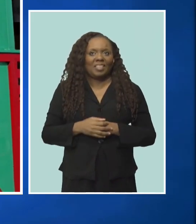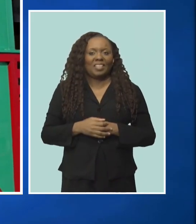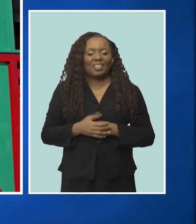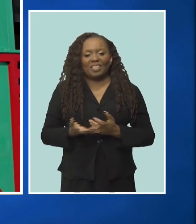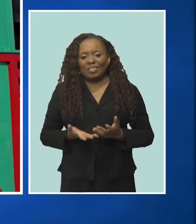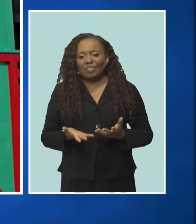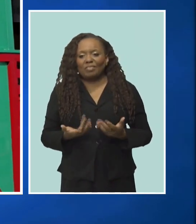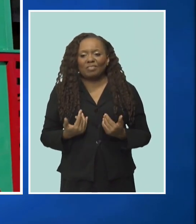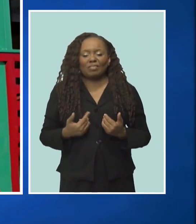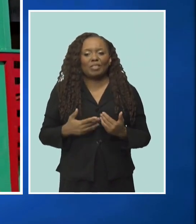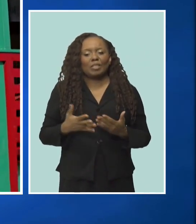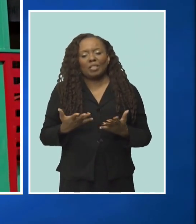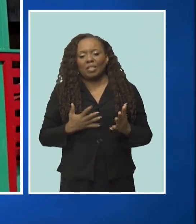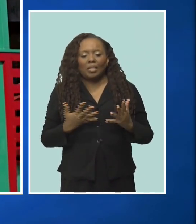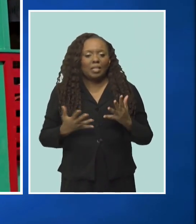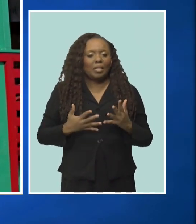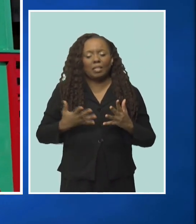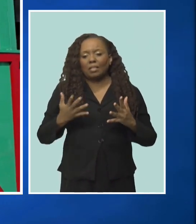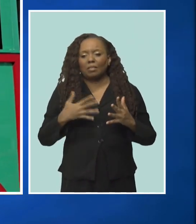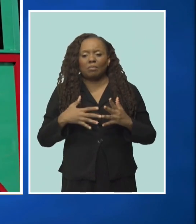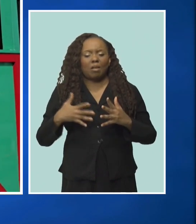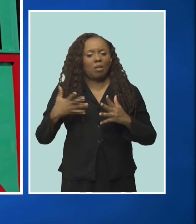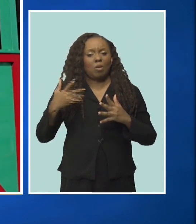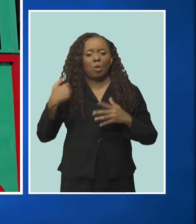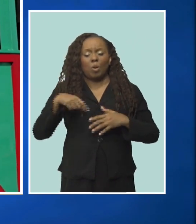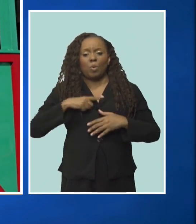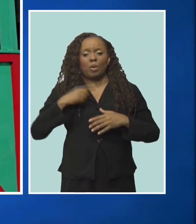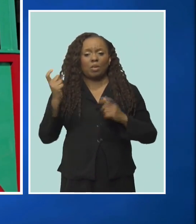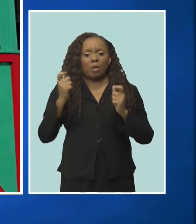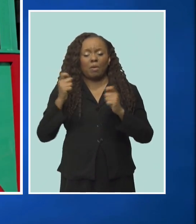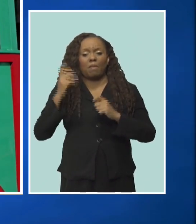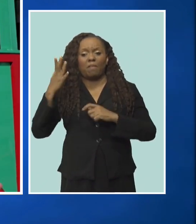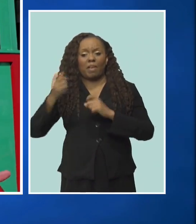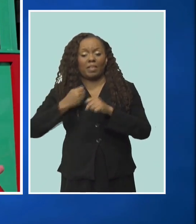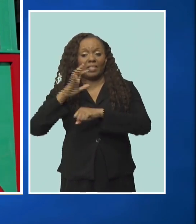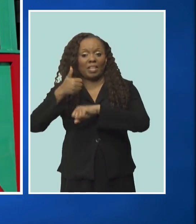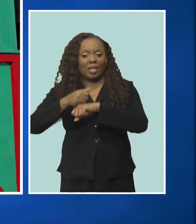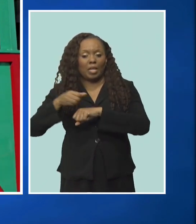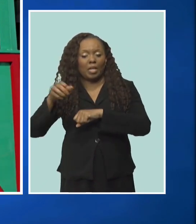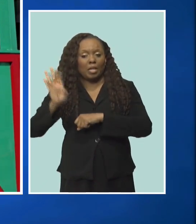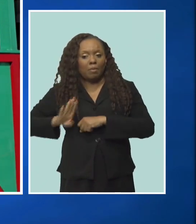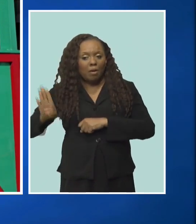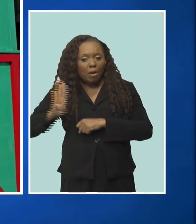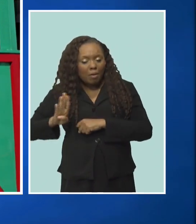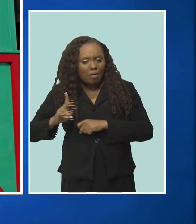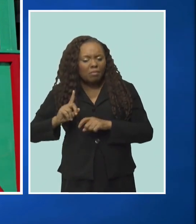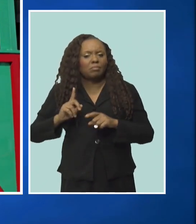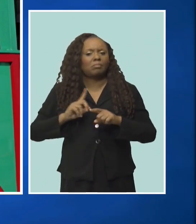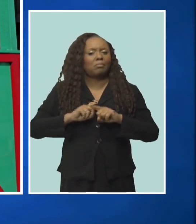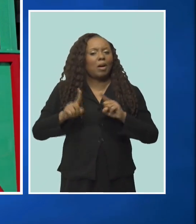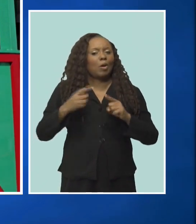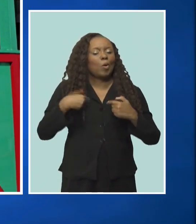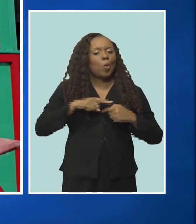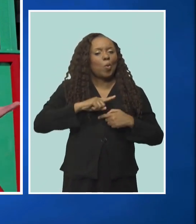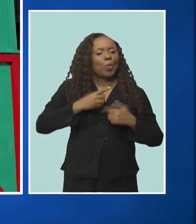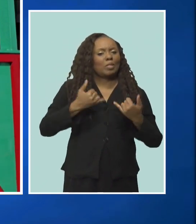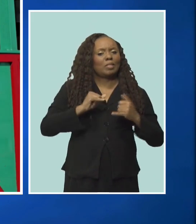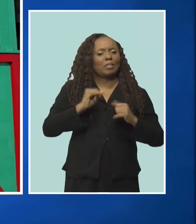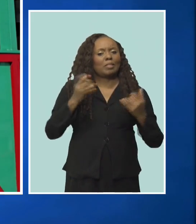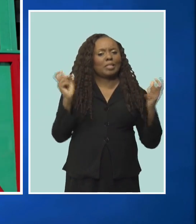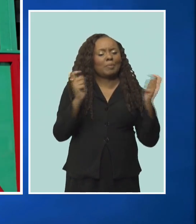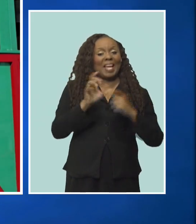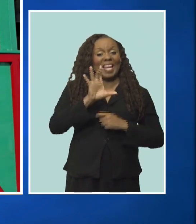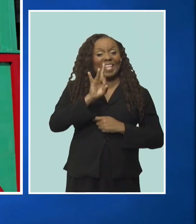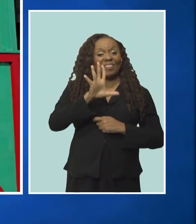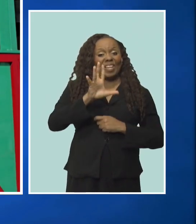There's about 4 months difference between the two, but there's always a reason to celebrate, right? And with that comes